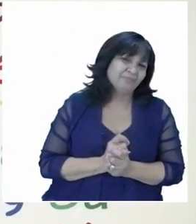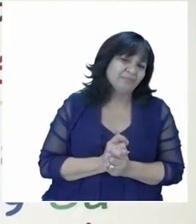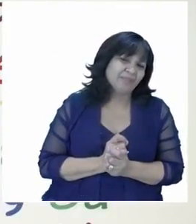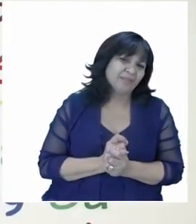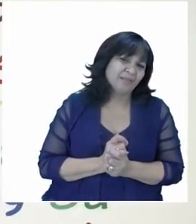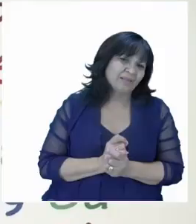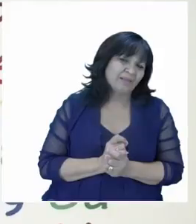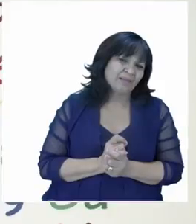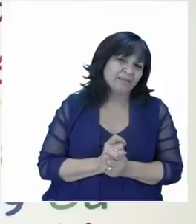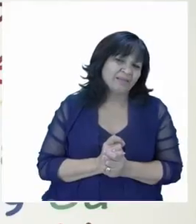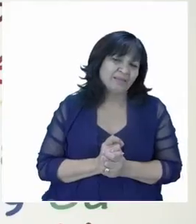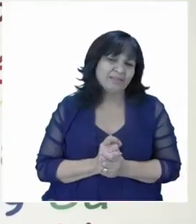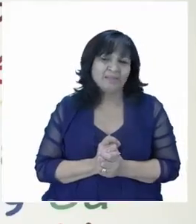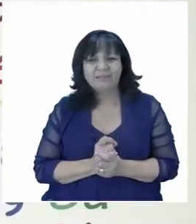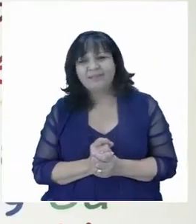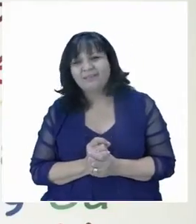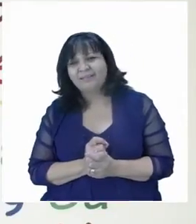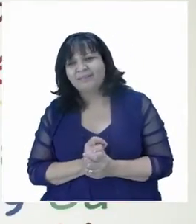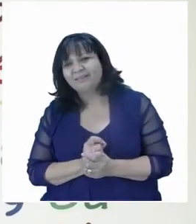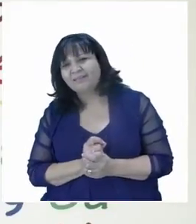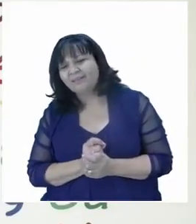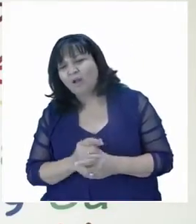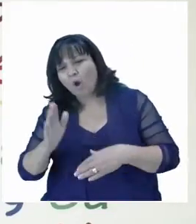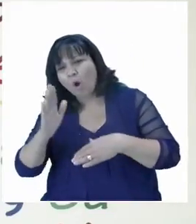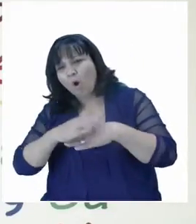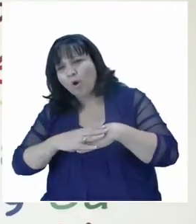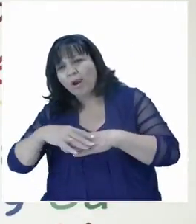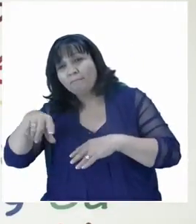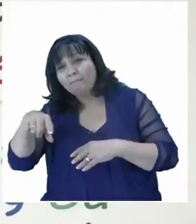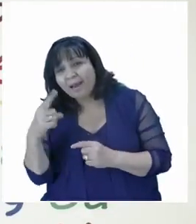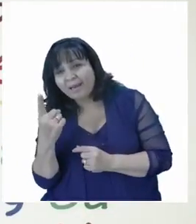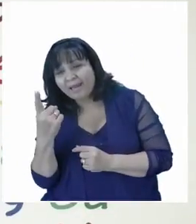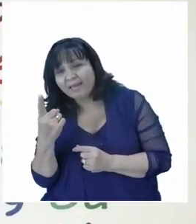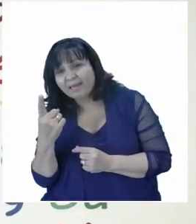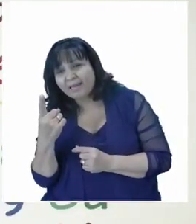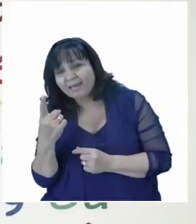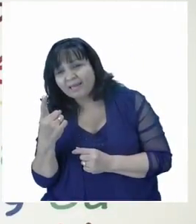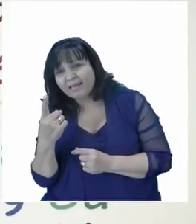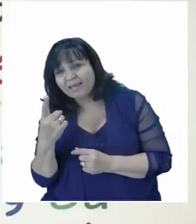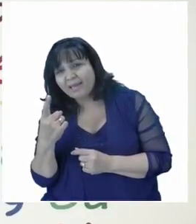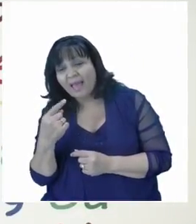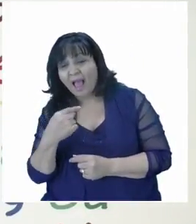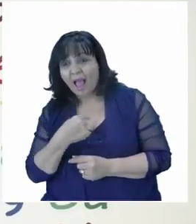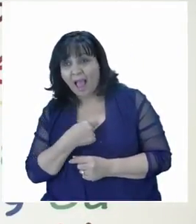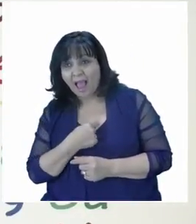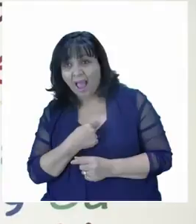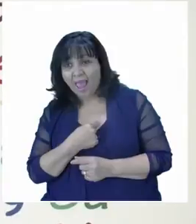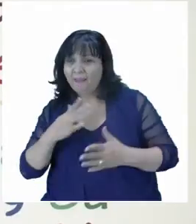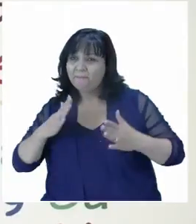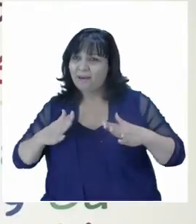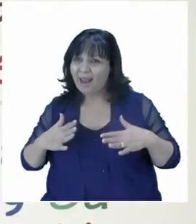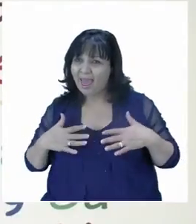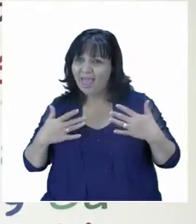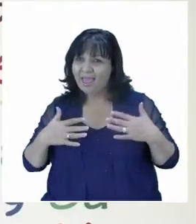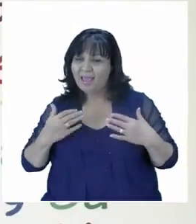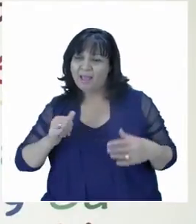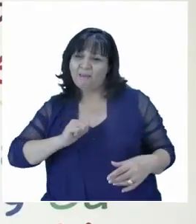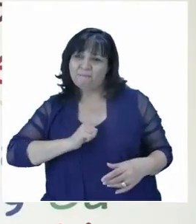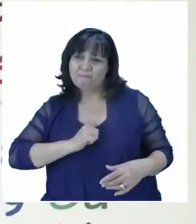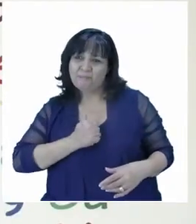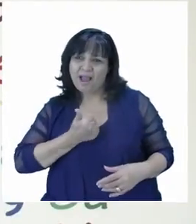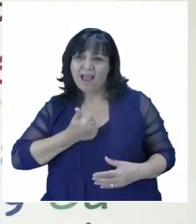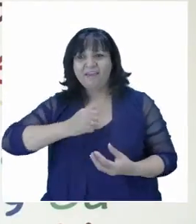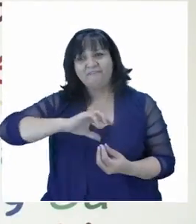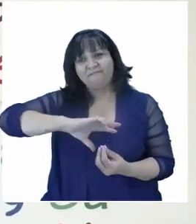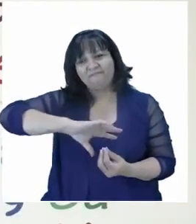by one. On Monday, I play with my family. There you can